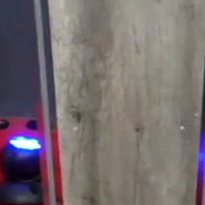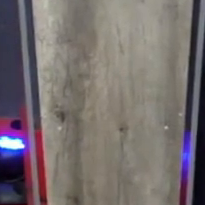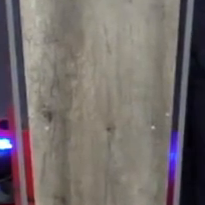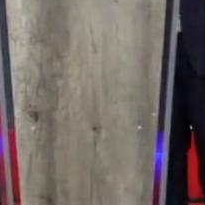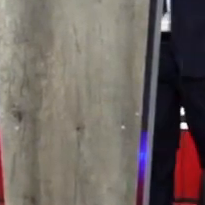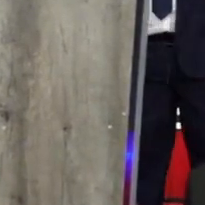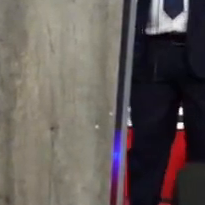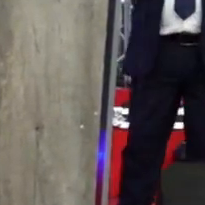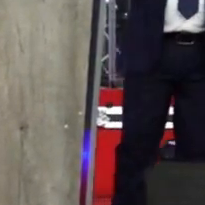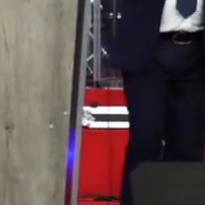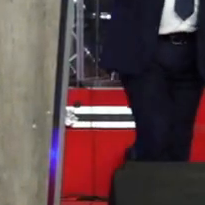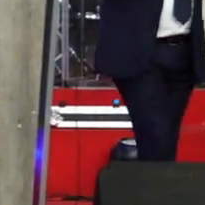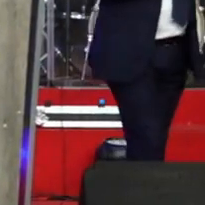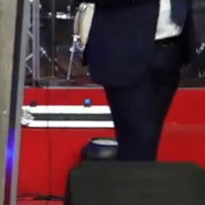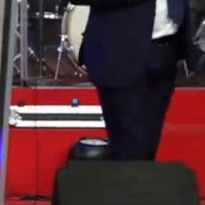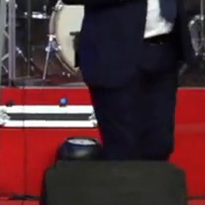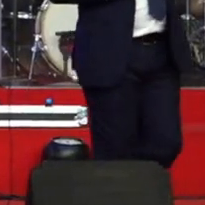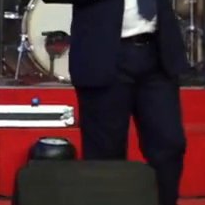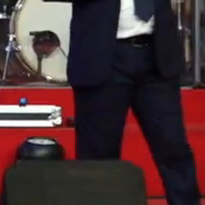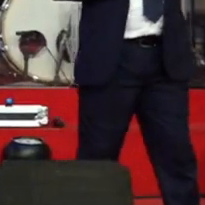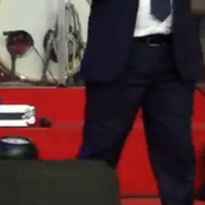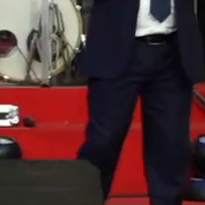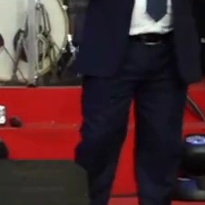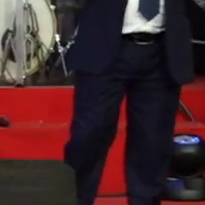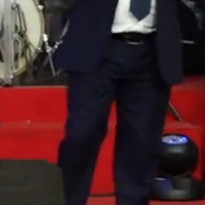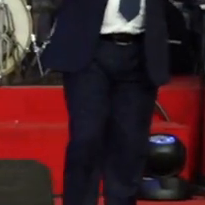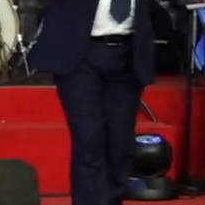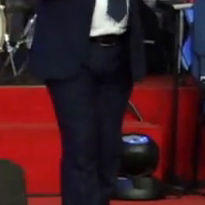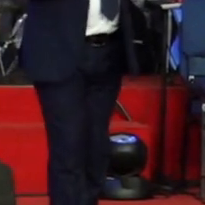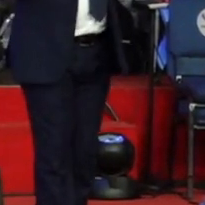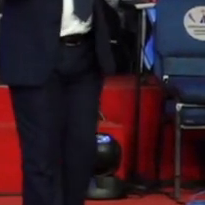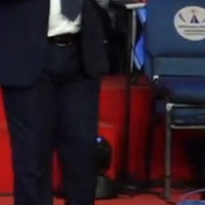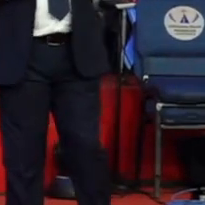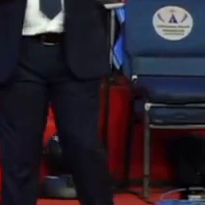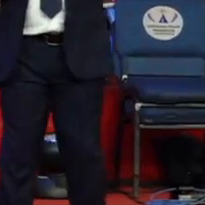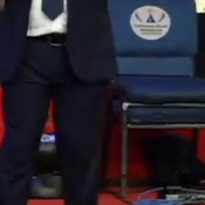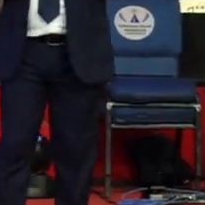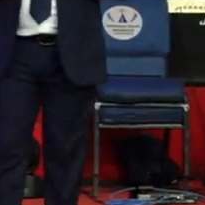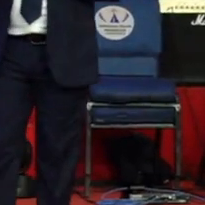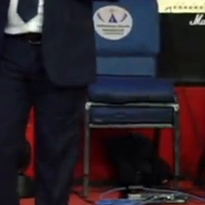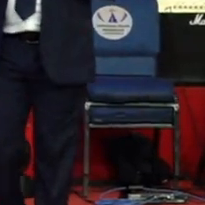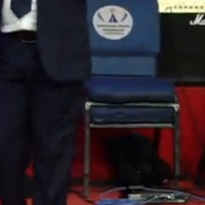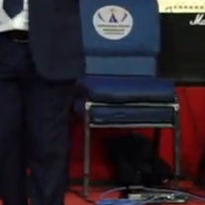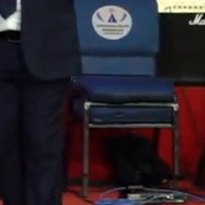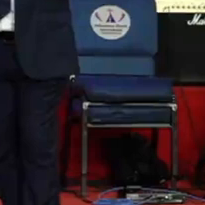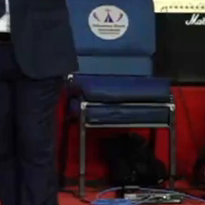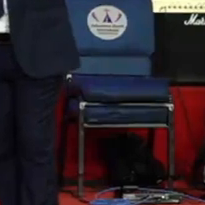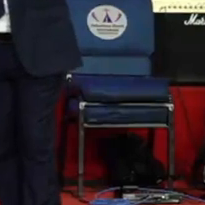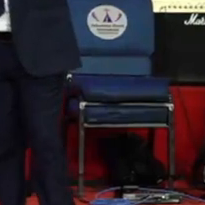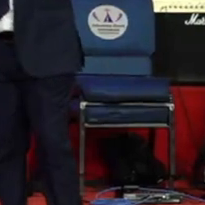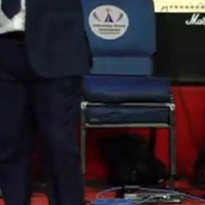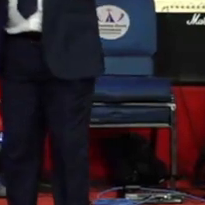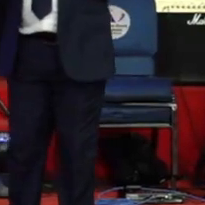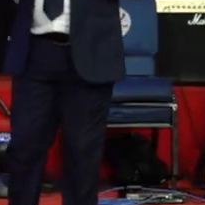You're giving up. Unakata tamaa. Before you get your answer. Kabla hujapata majibu. So